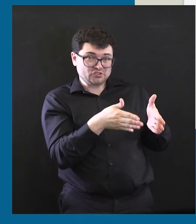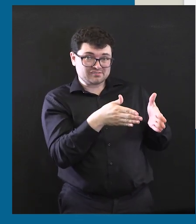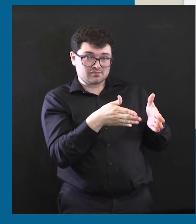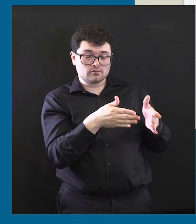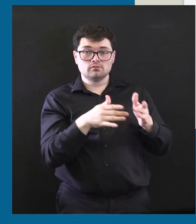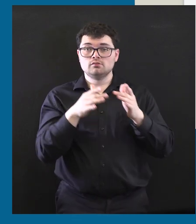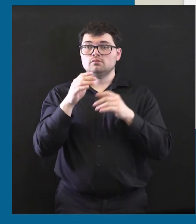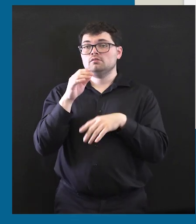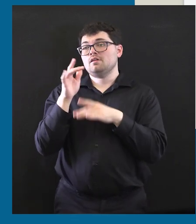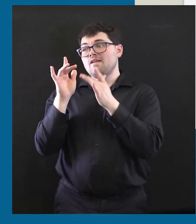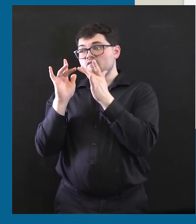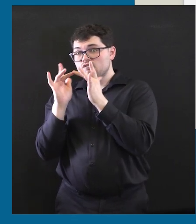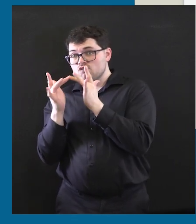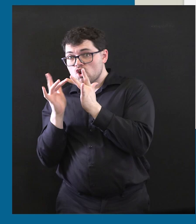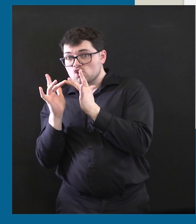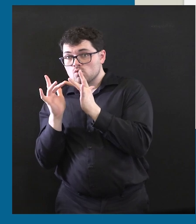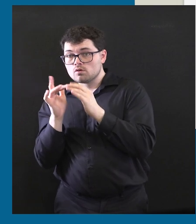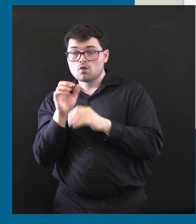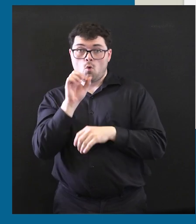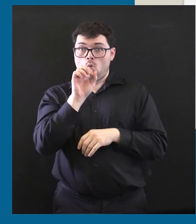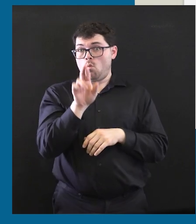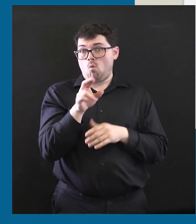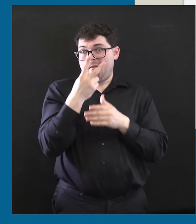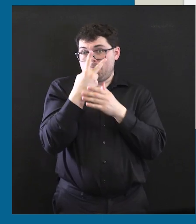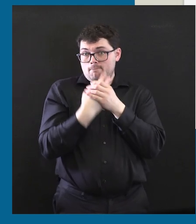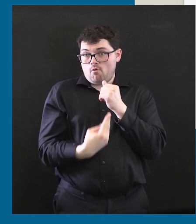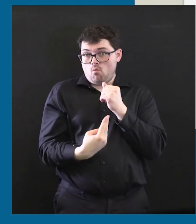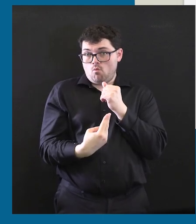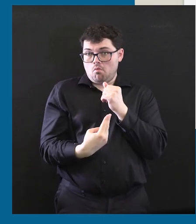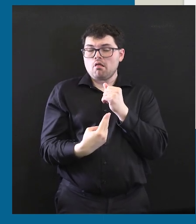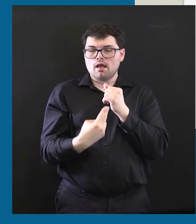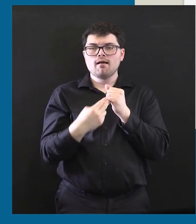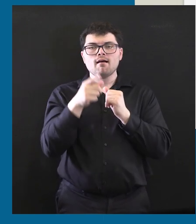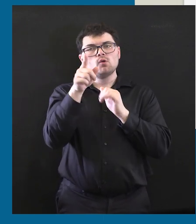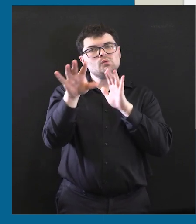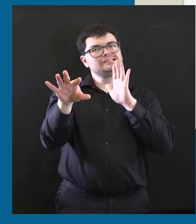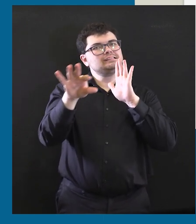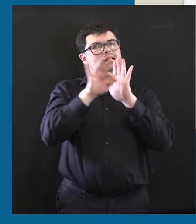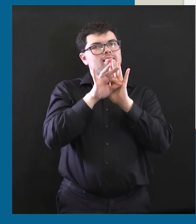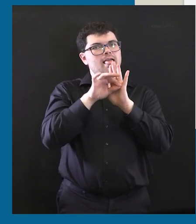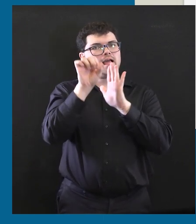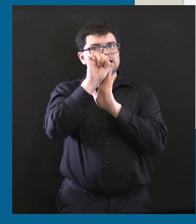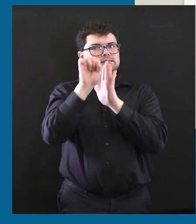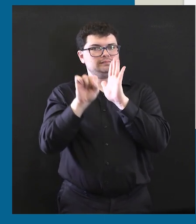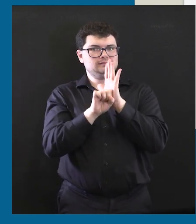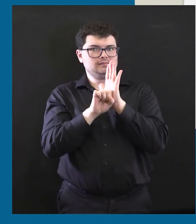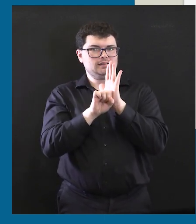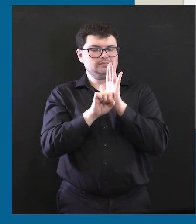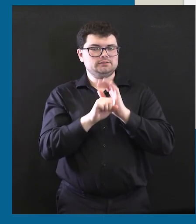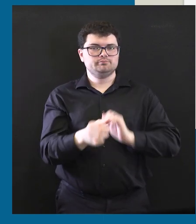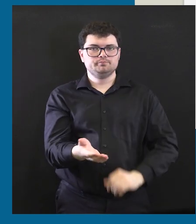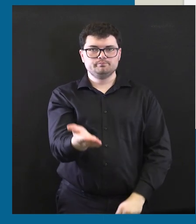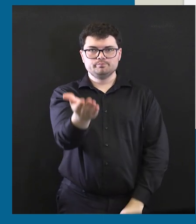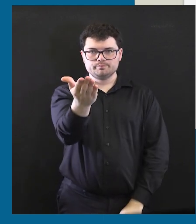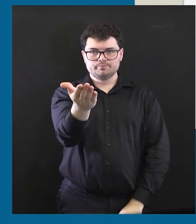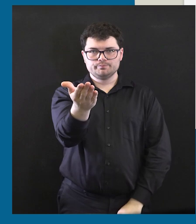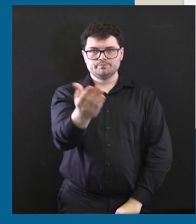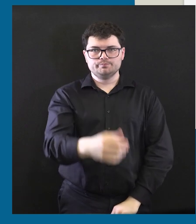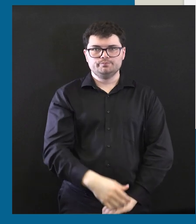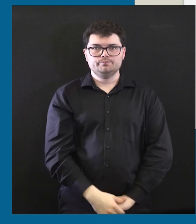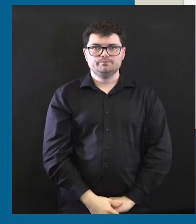If it's an in-person event or a virtual event or both, you can select those